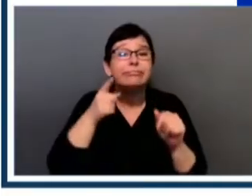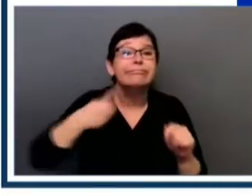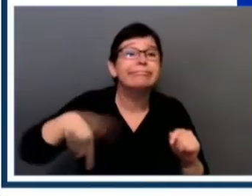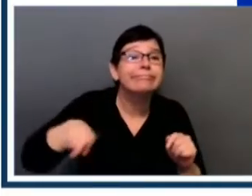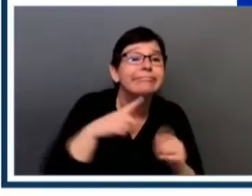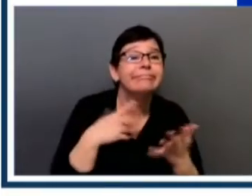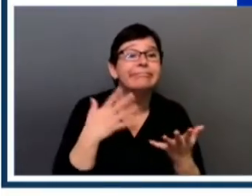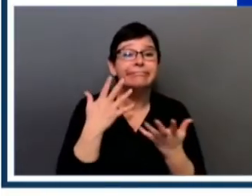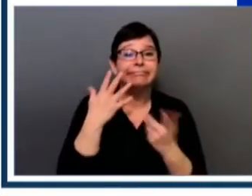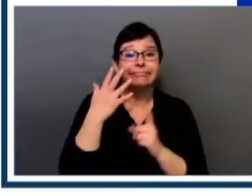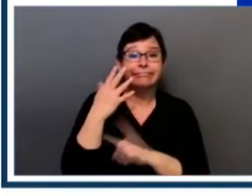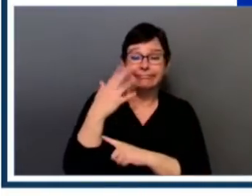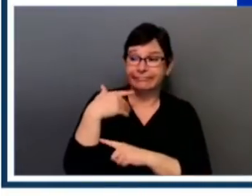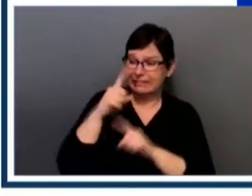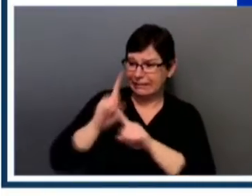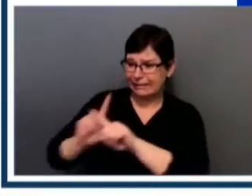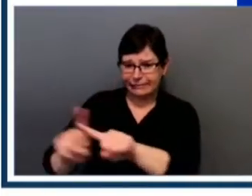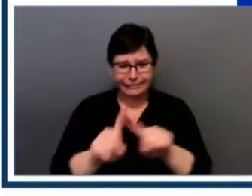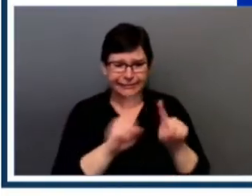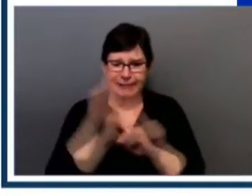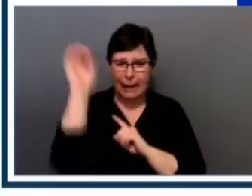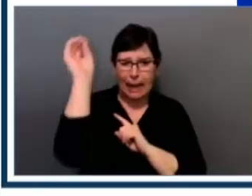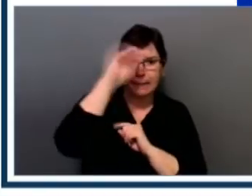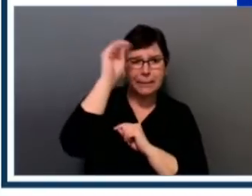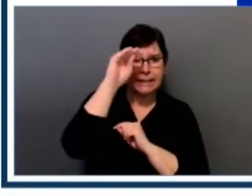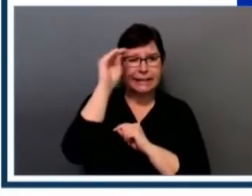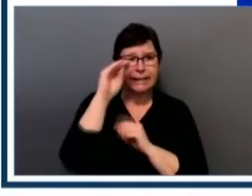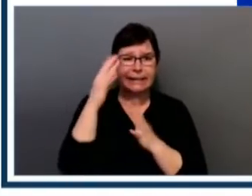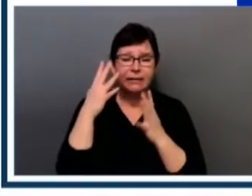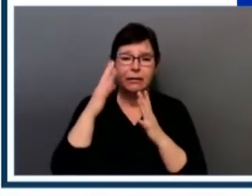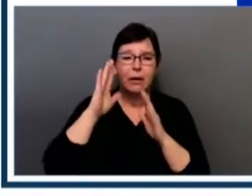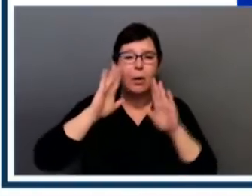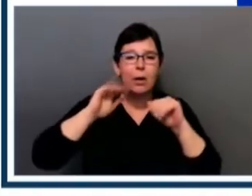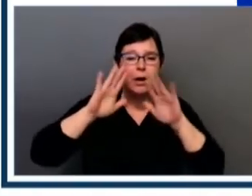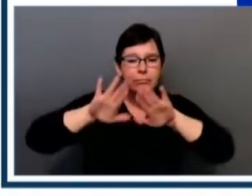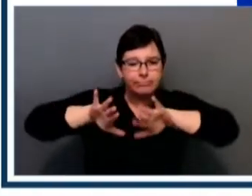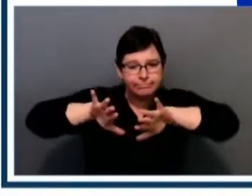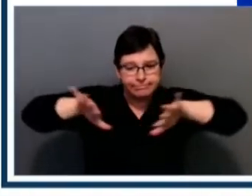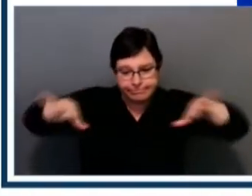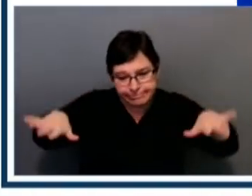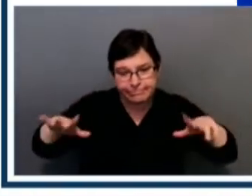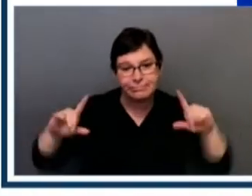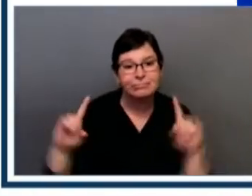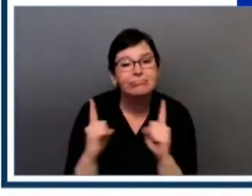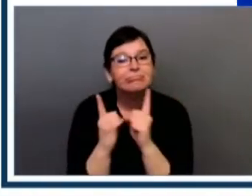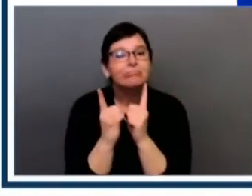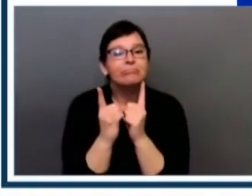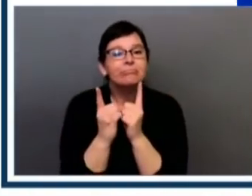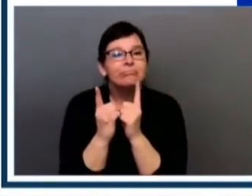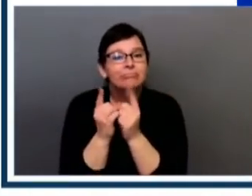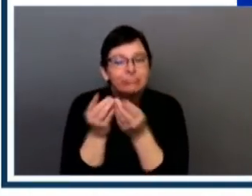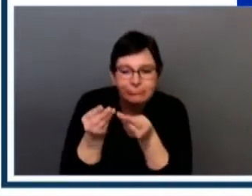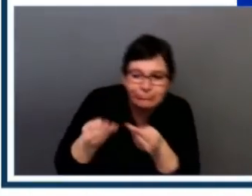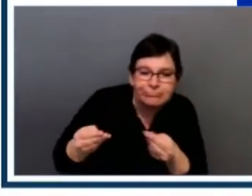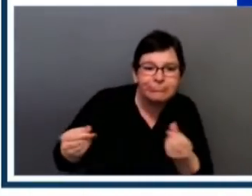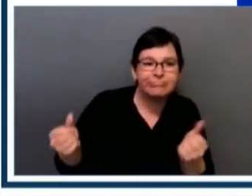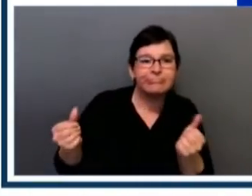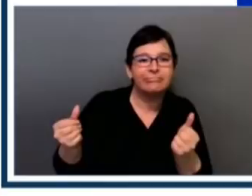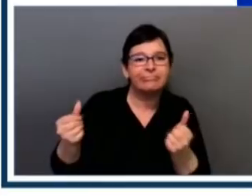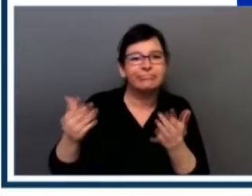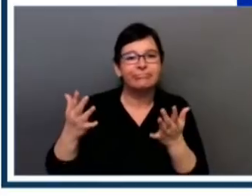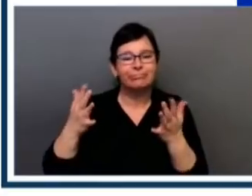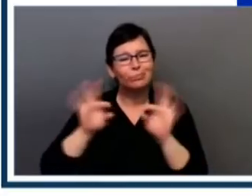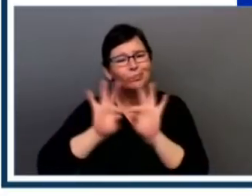slow. We can have different opinions on that. But we need to get back to a place, a respectful place, where we find ways